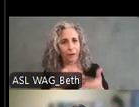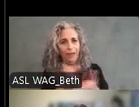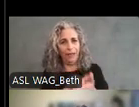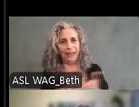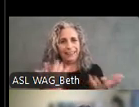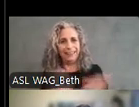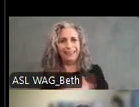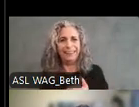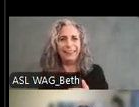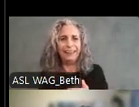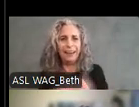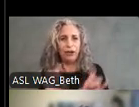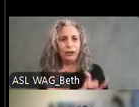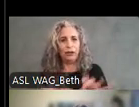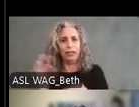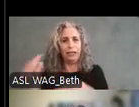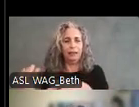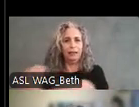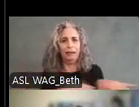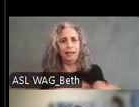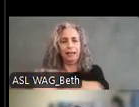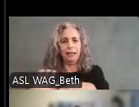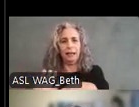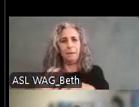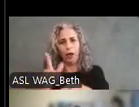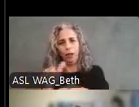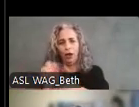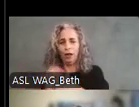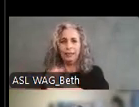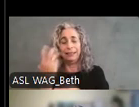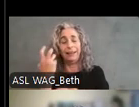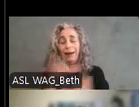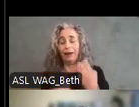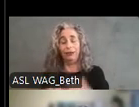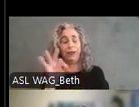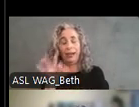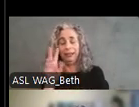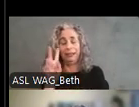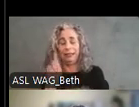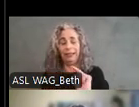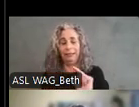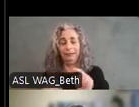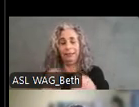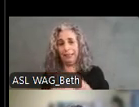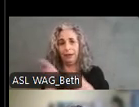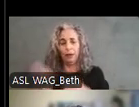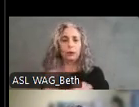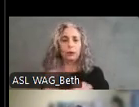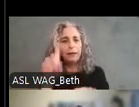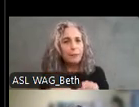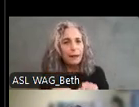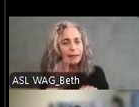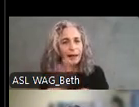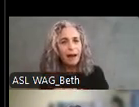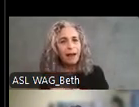are fun. And trying to get your hands on one in Australia can be a little bit difficult. But it really depends on,